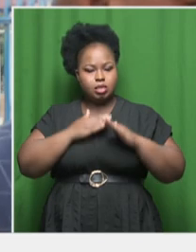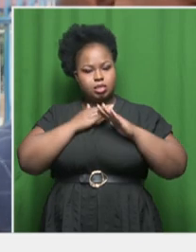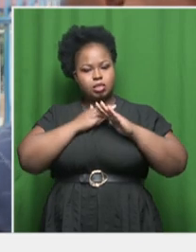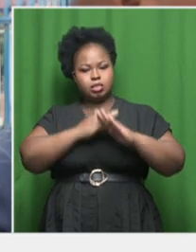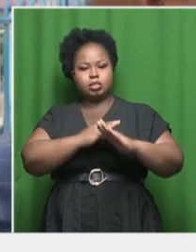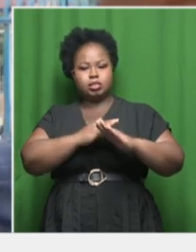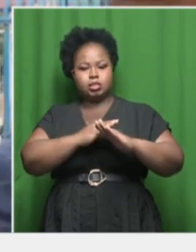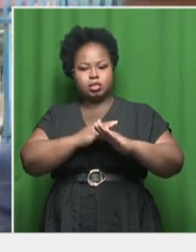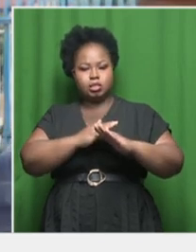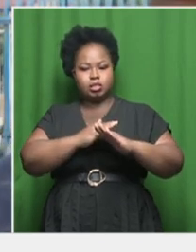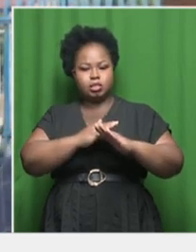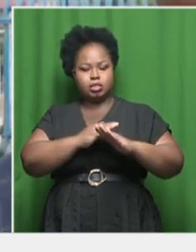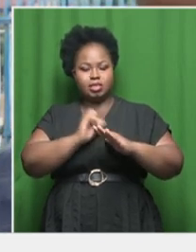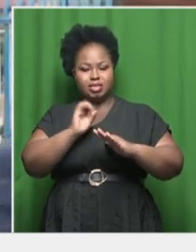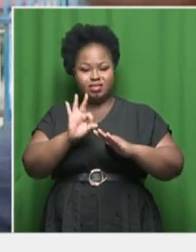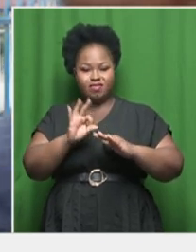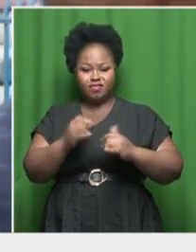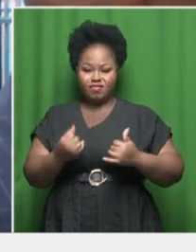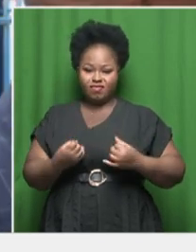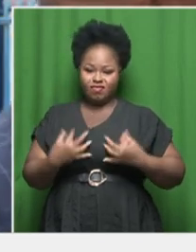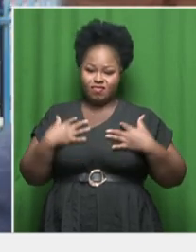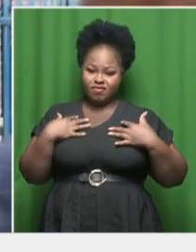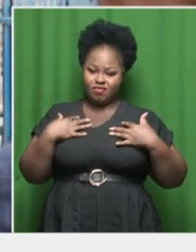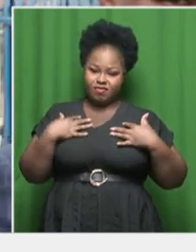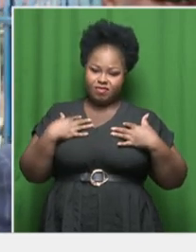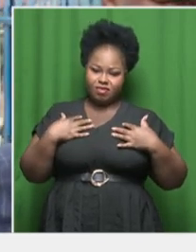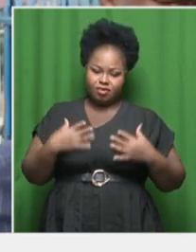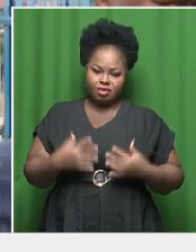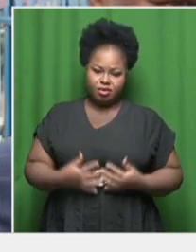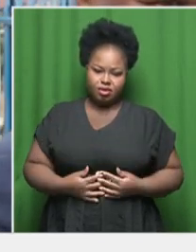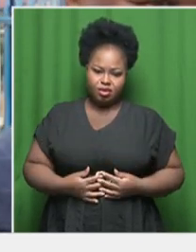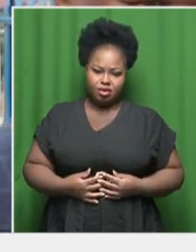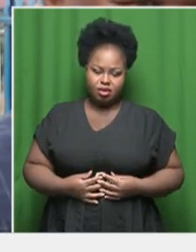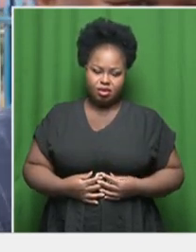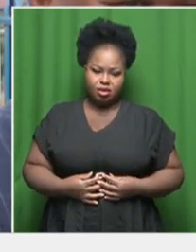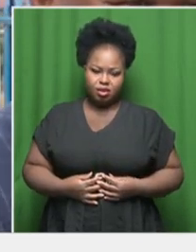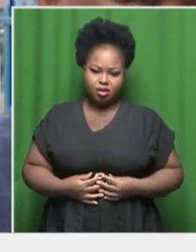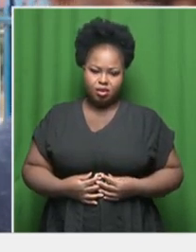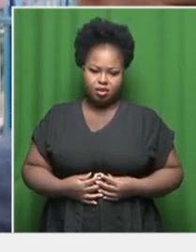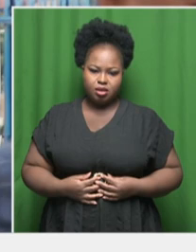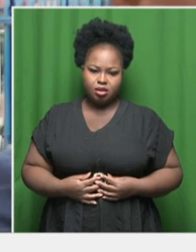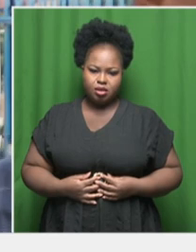terms of not getting the measles,